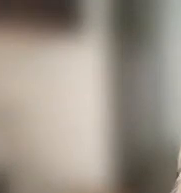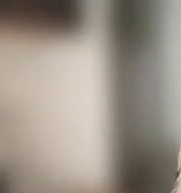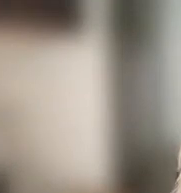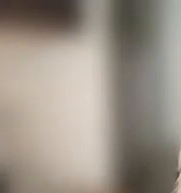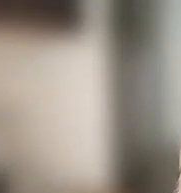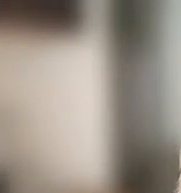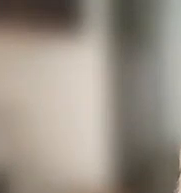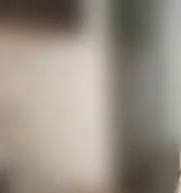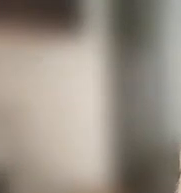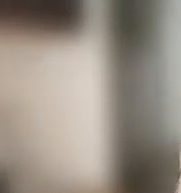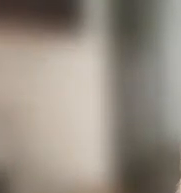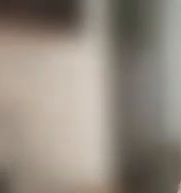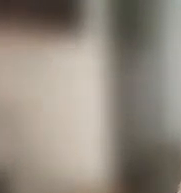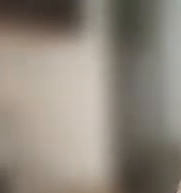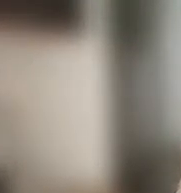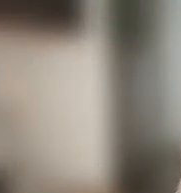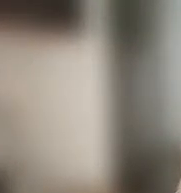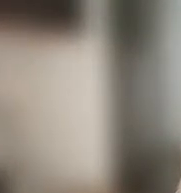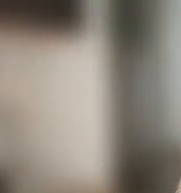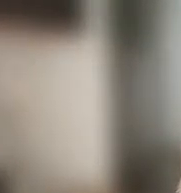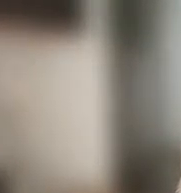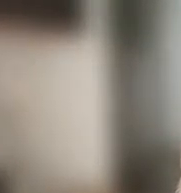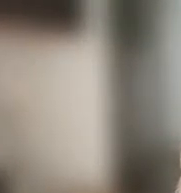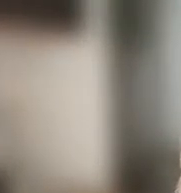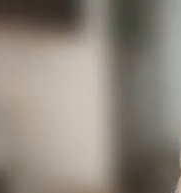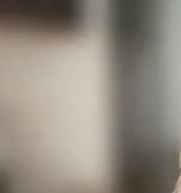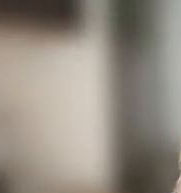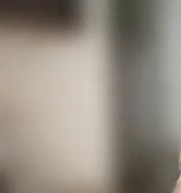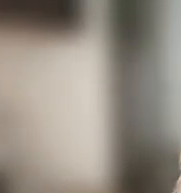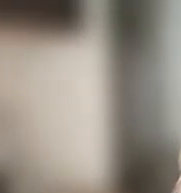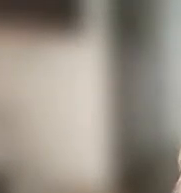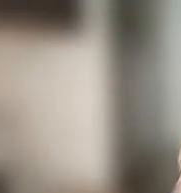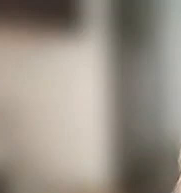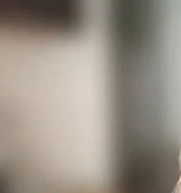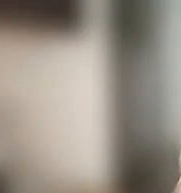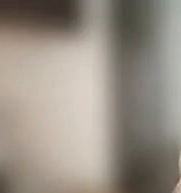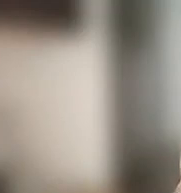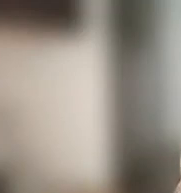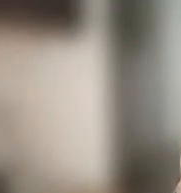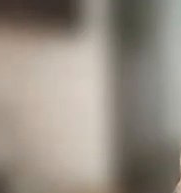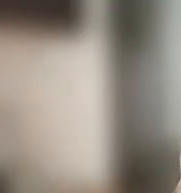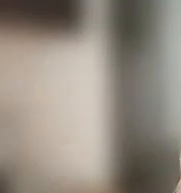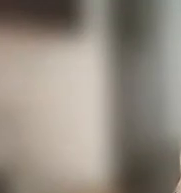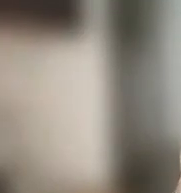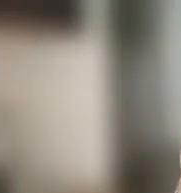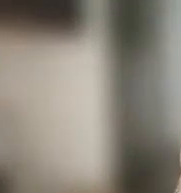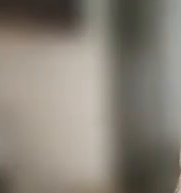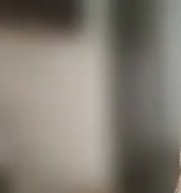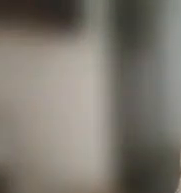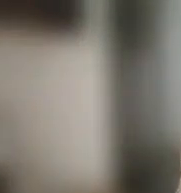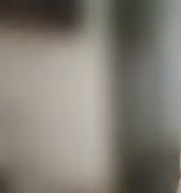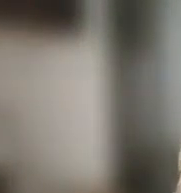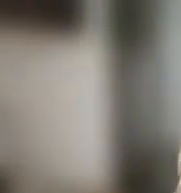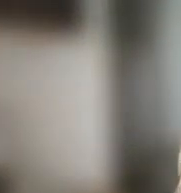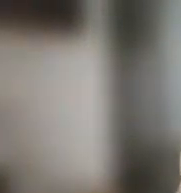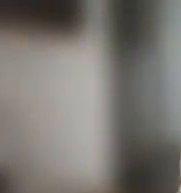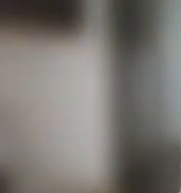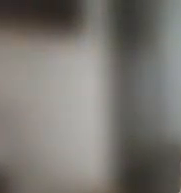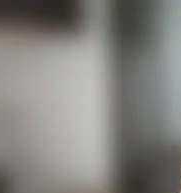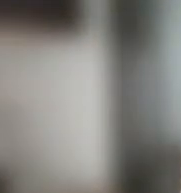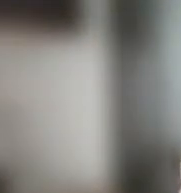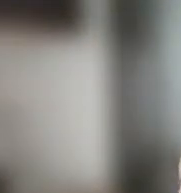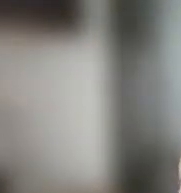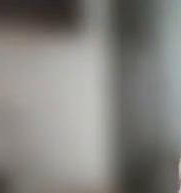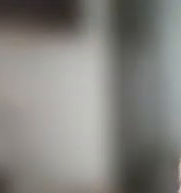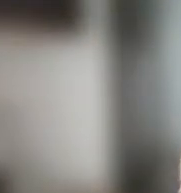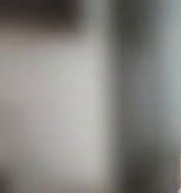our clerks here. So ngā mihi nui, kia koe, welcome. Sheryl, if